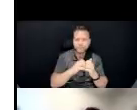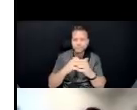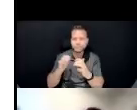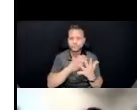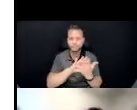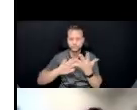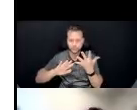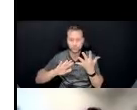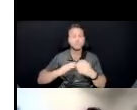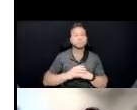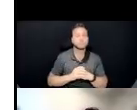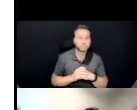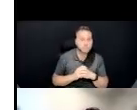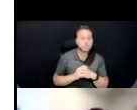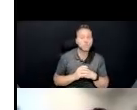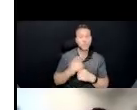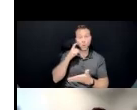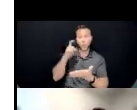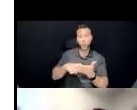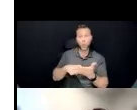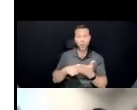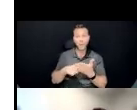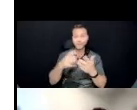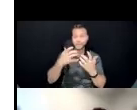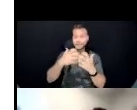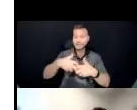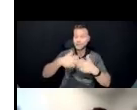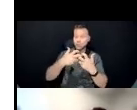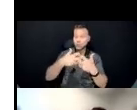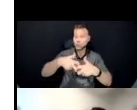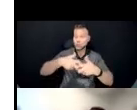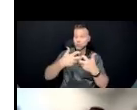a cyclical, circular process.